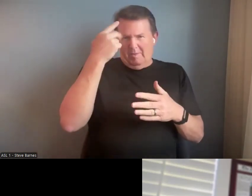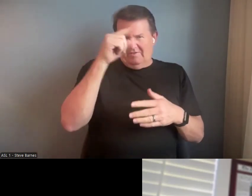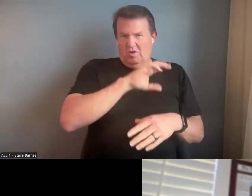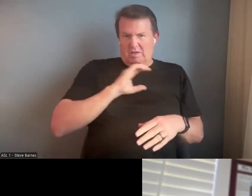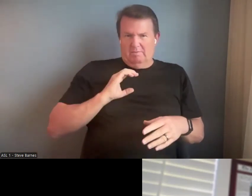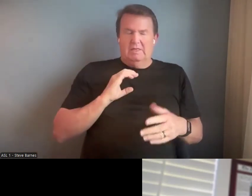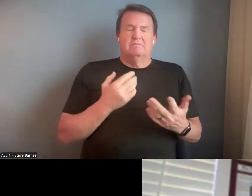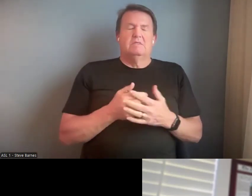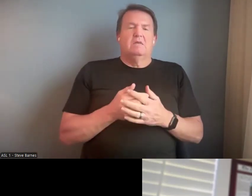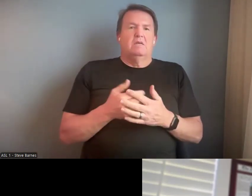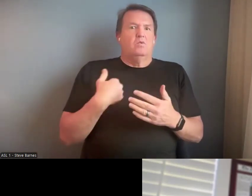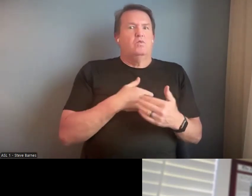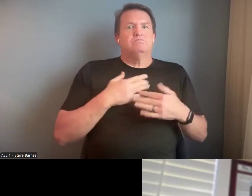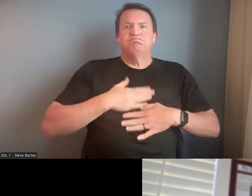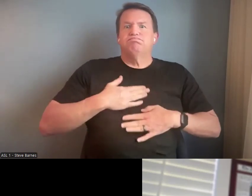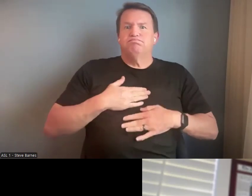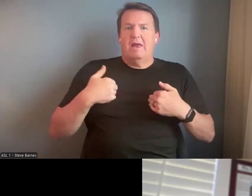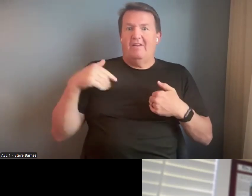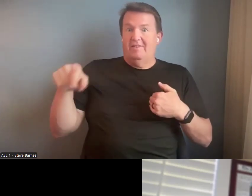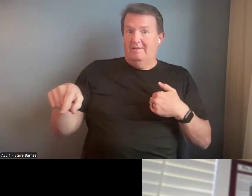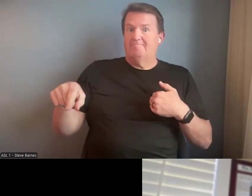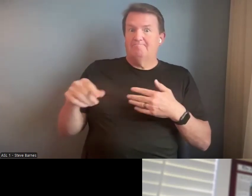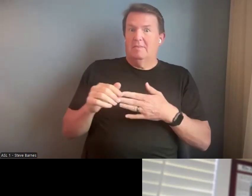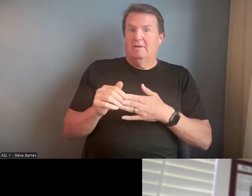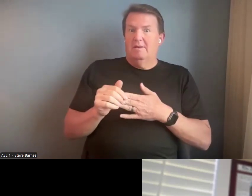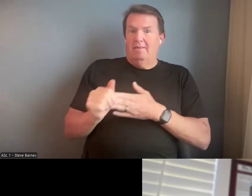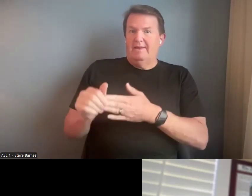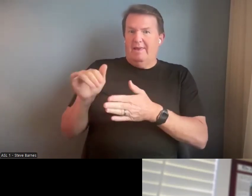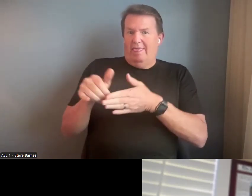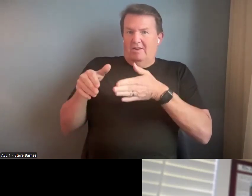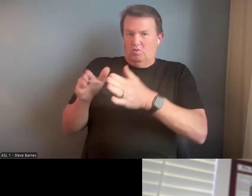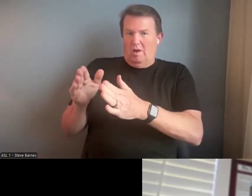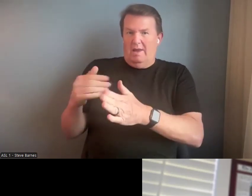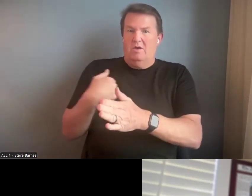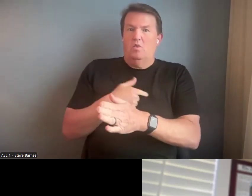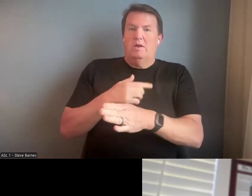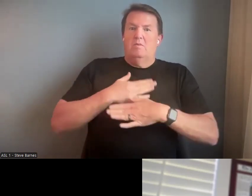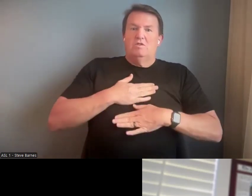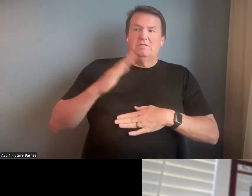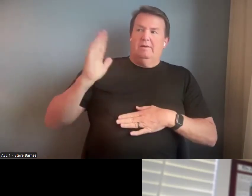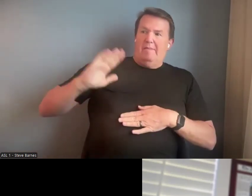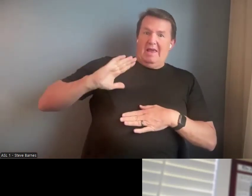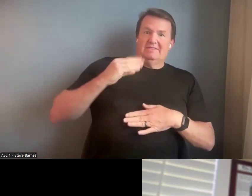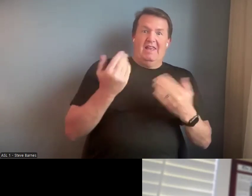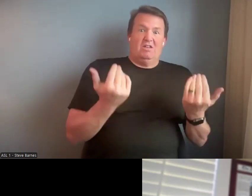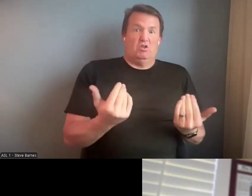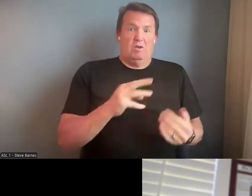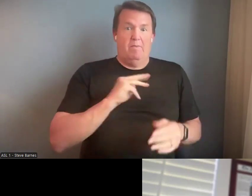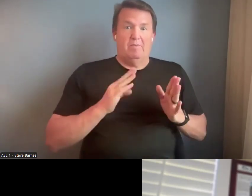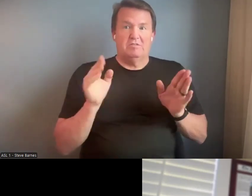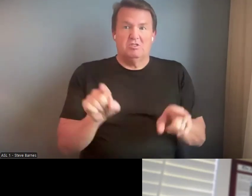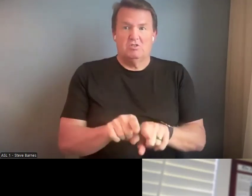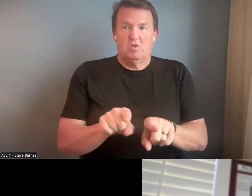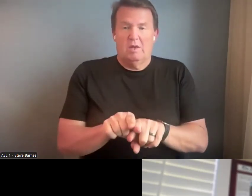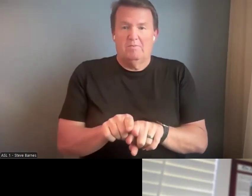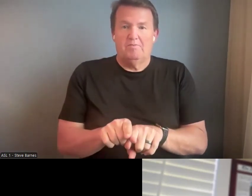really pleased to have Jax in this role, and so appreciate our past and current members as well. I'm also